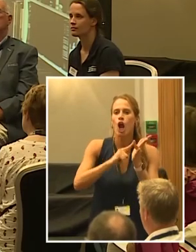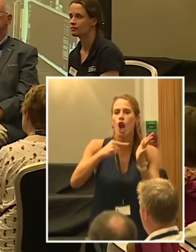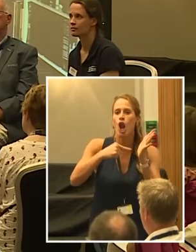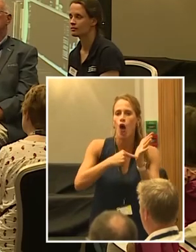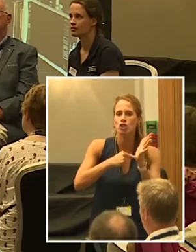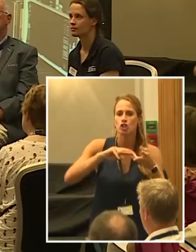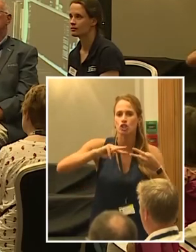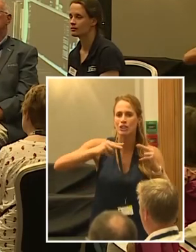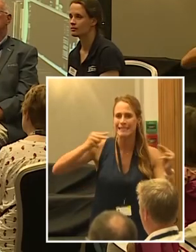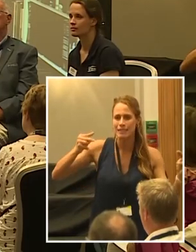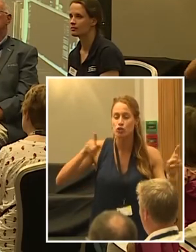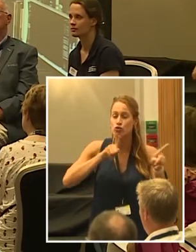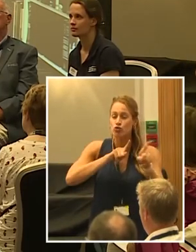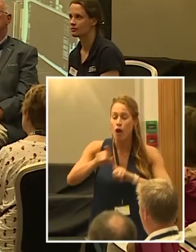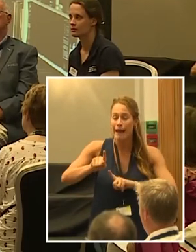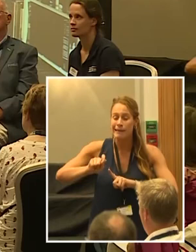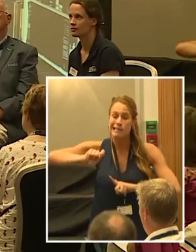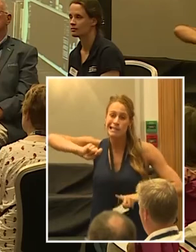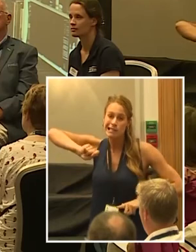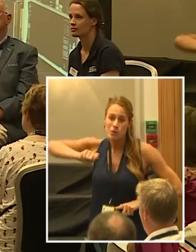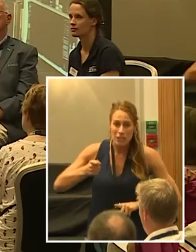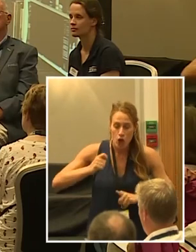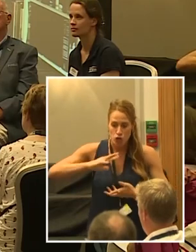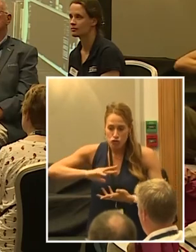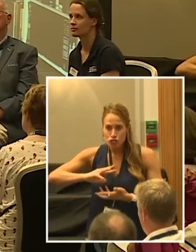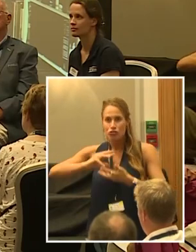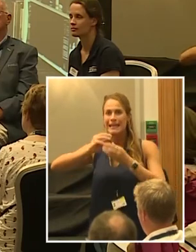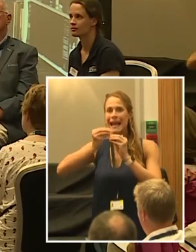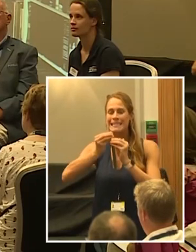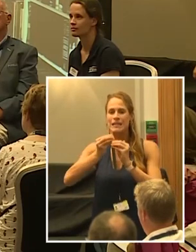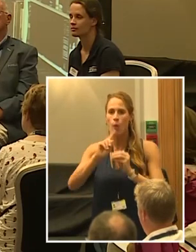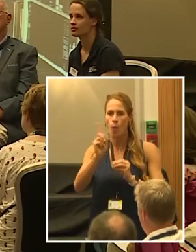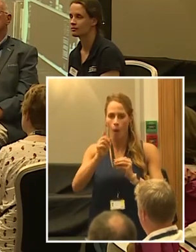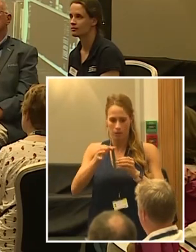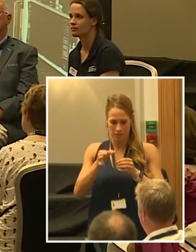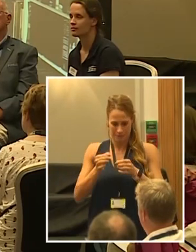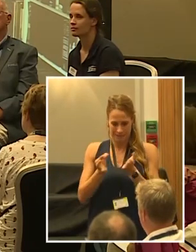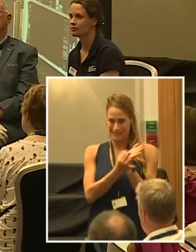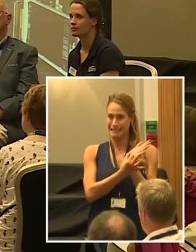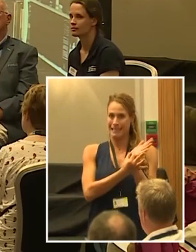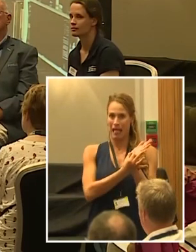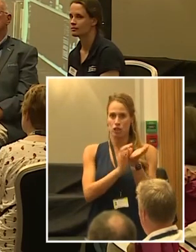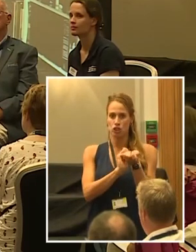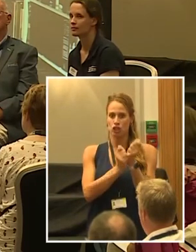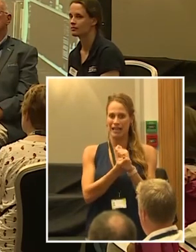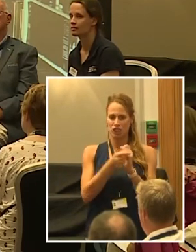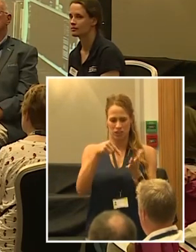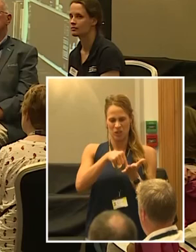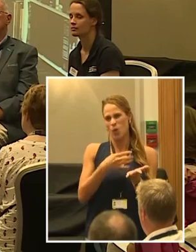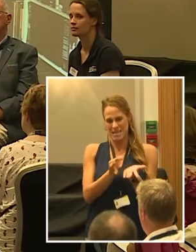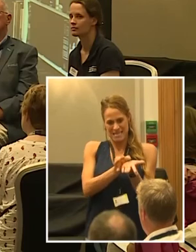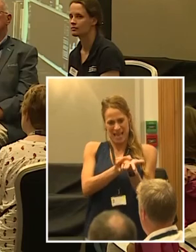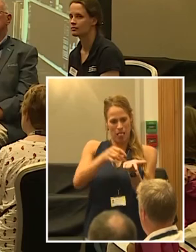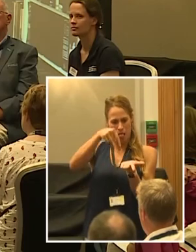switch on manufacturing of the bits that go missing. So if you've got a cone cell there that can't